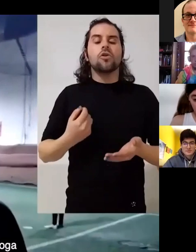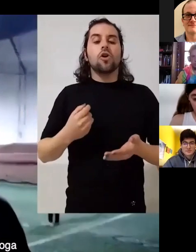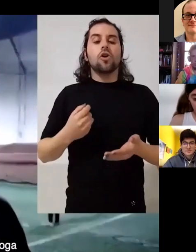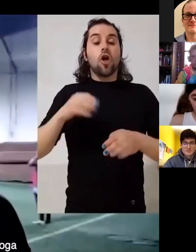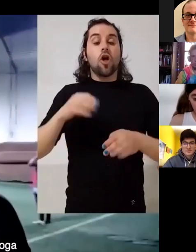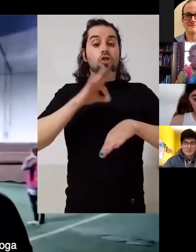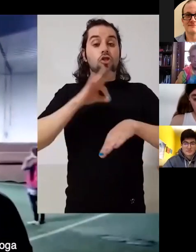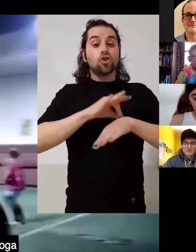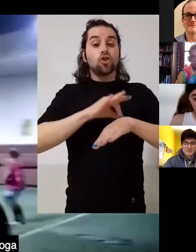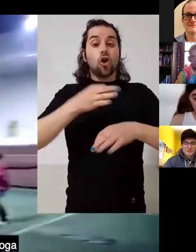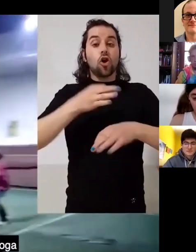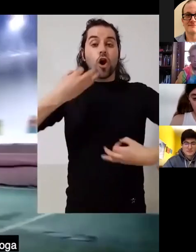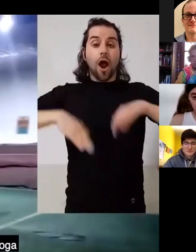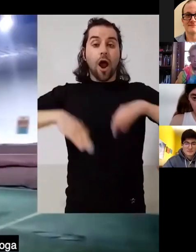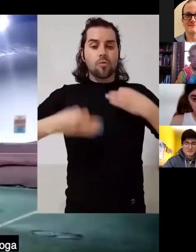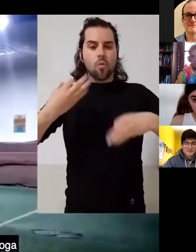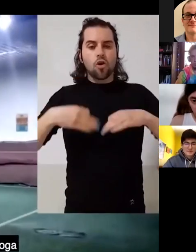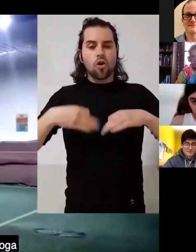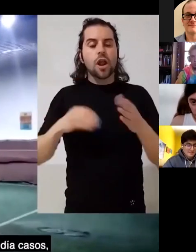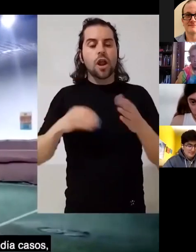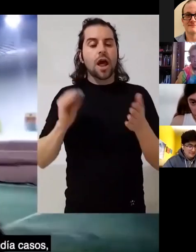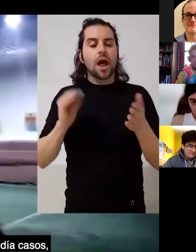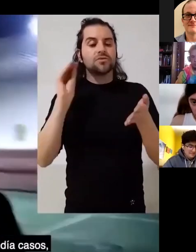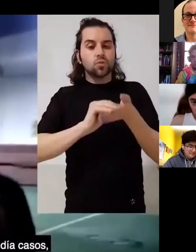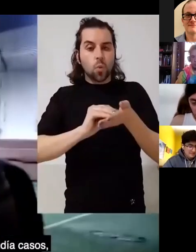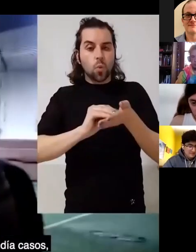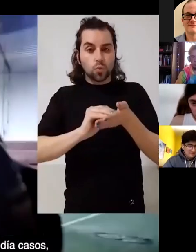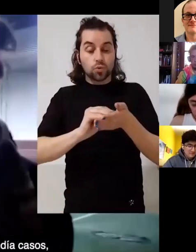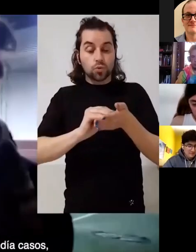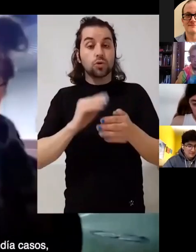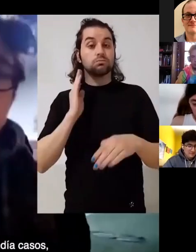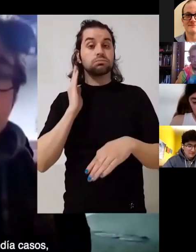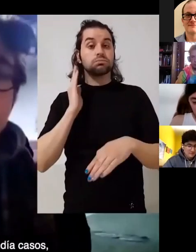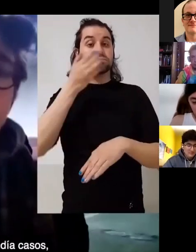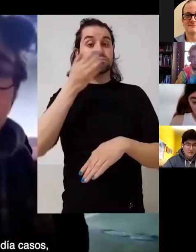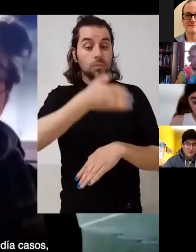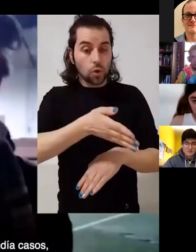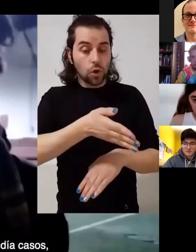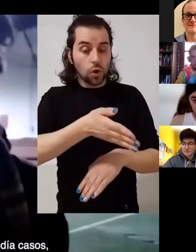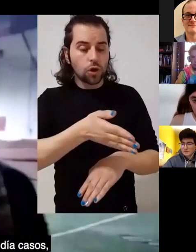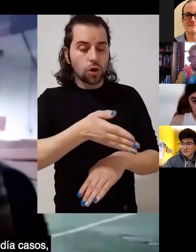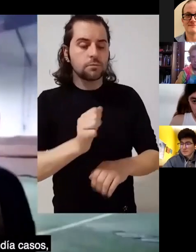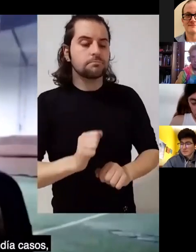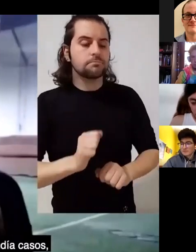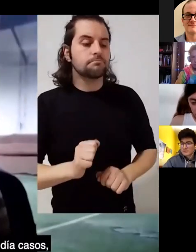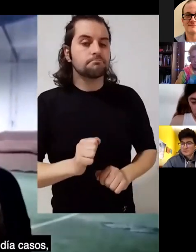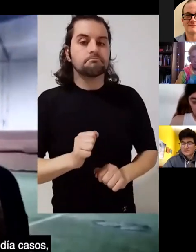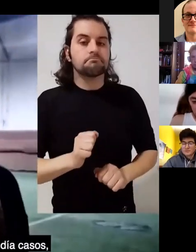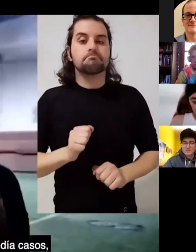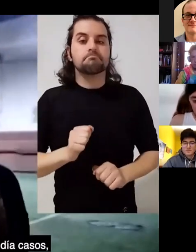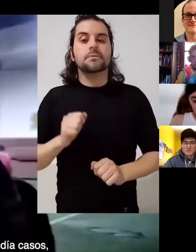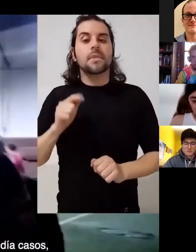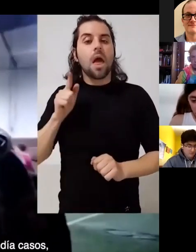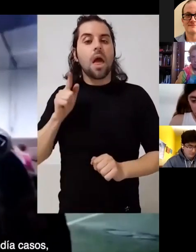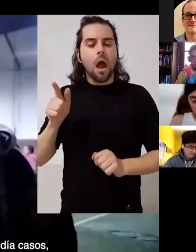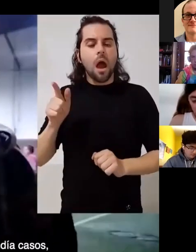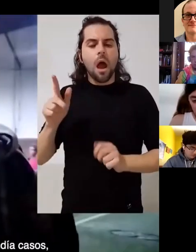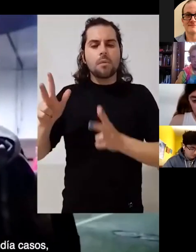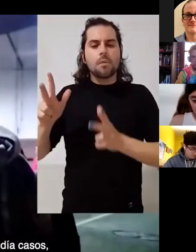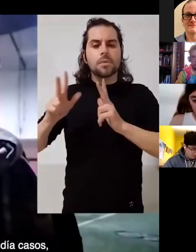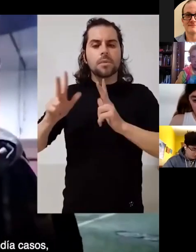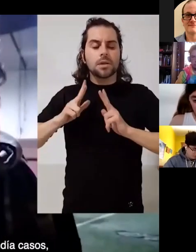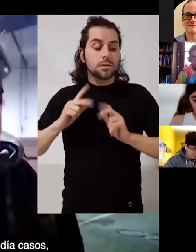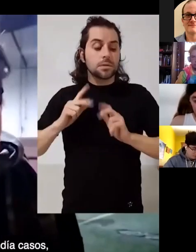I started my hormonal treatment, I made an appointment with an endocrinologist, and in the appointment she told me that